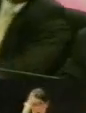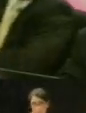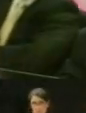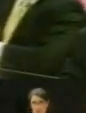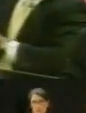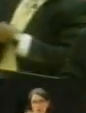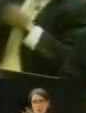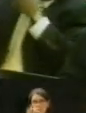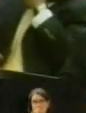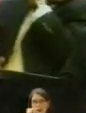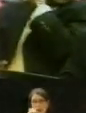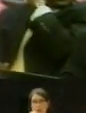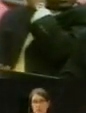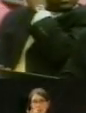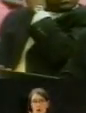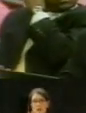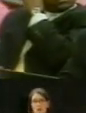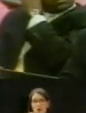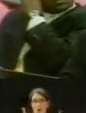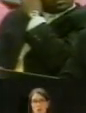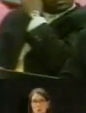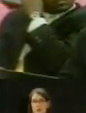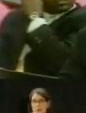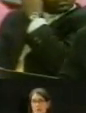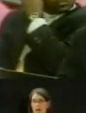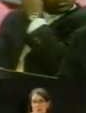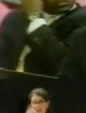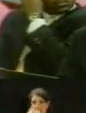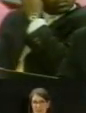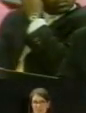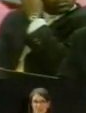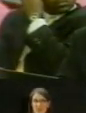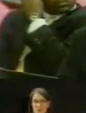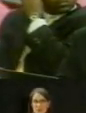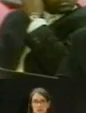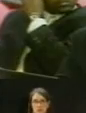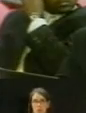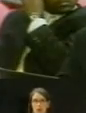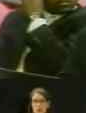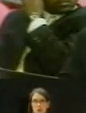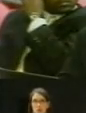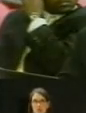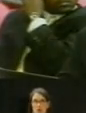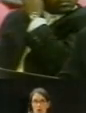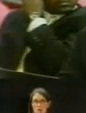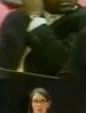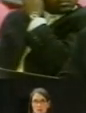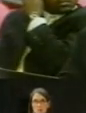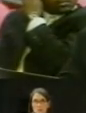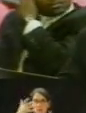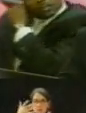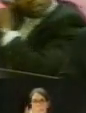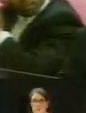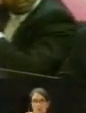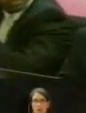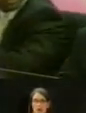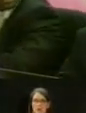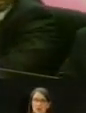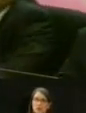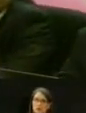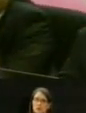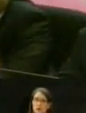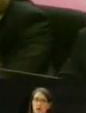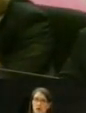spirit and letter of the Open Meetings Act. I think this is a way out of the mess. I think it is a